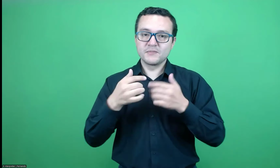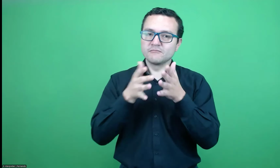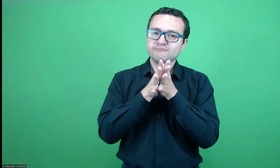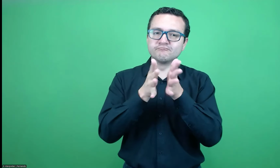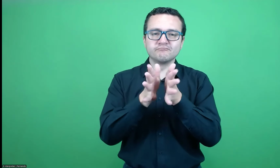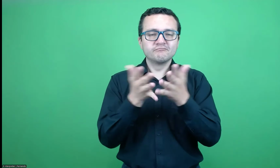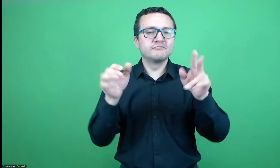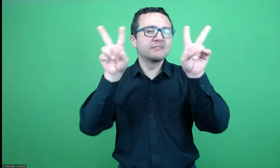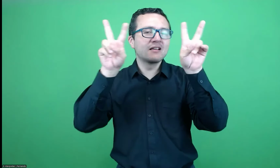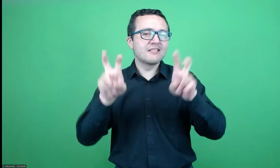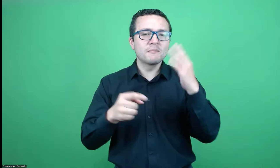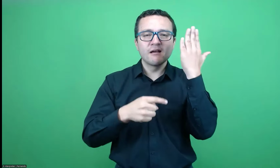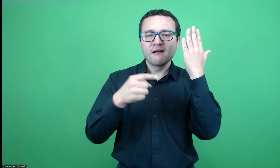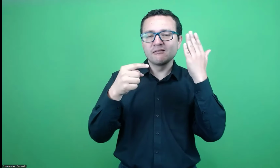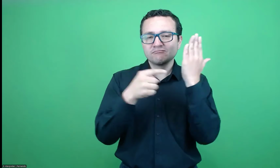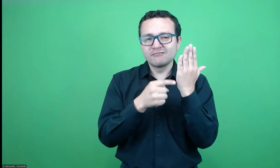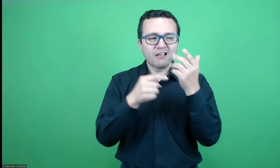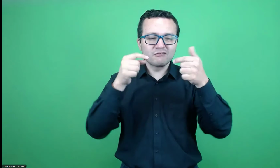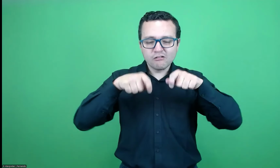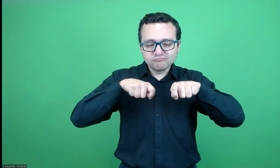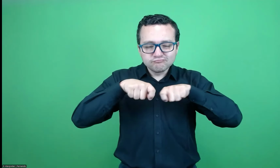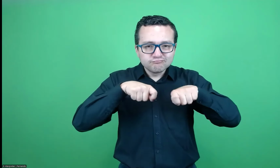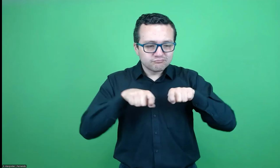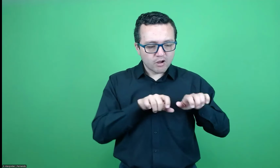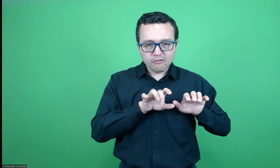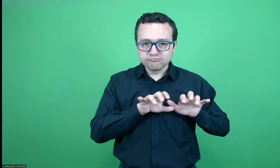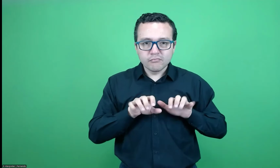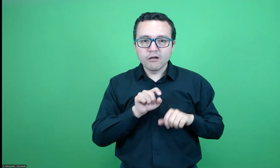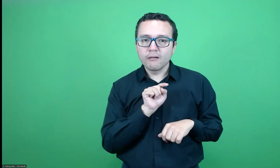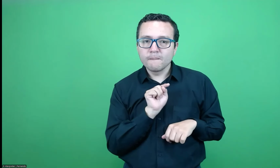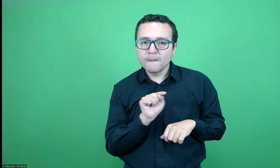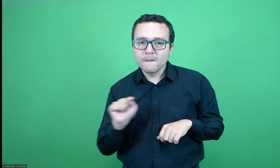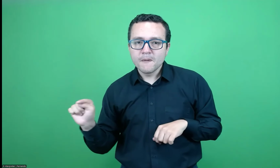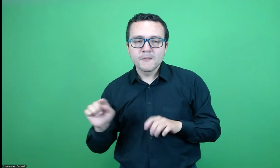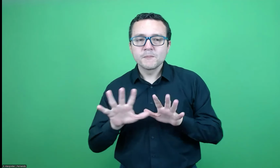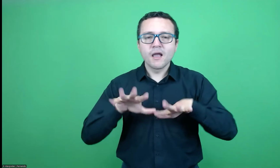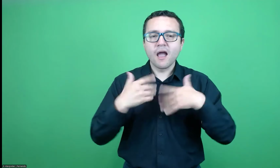is being recorded. There is an international sign interpretation,